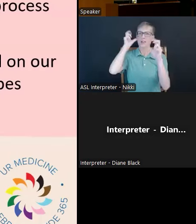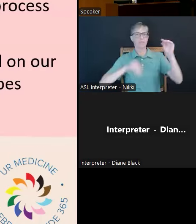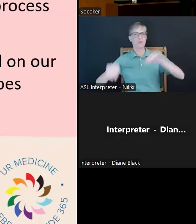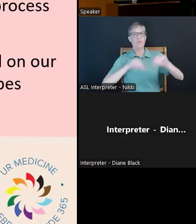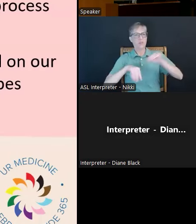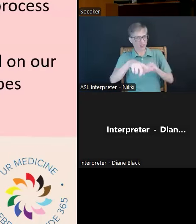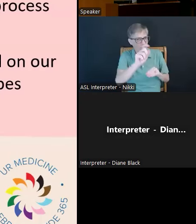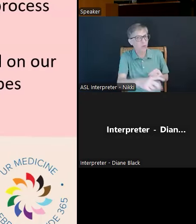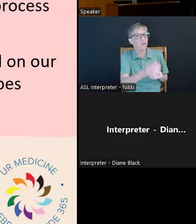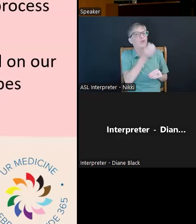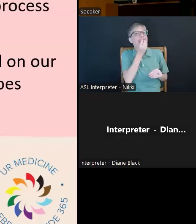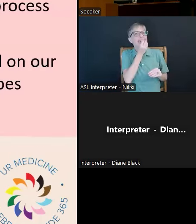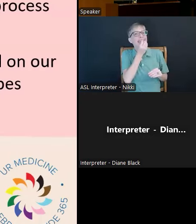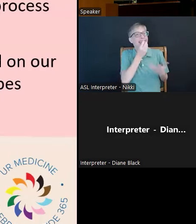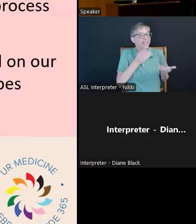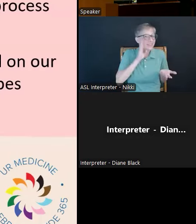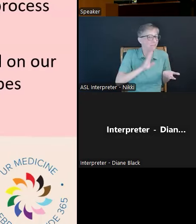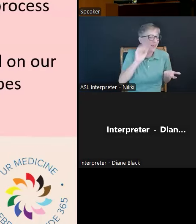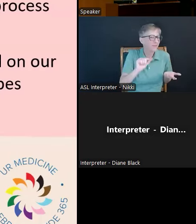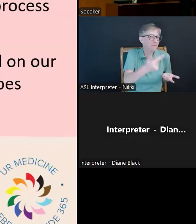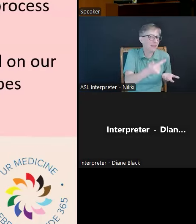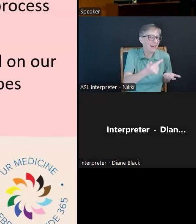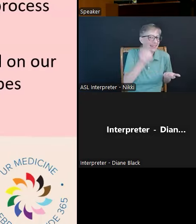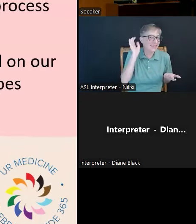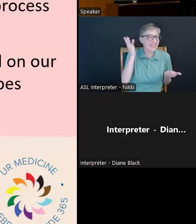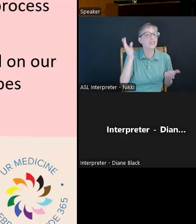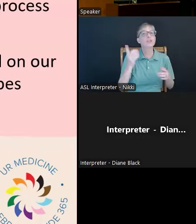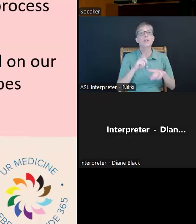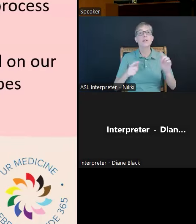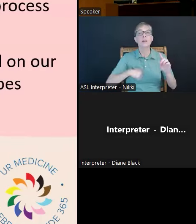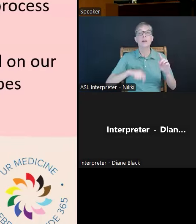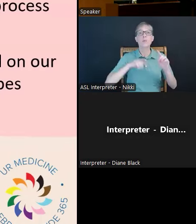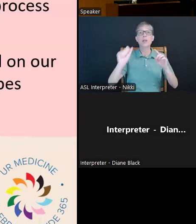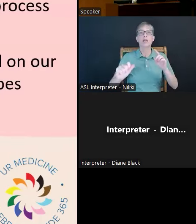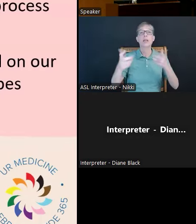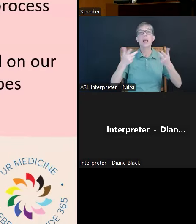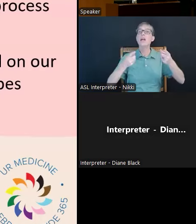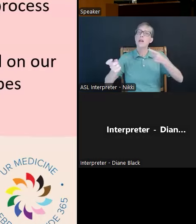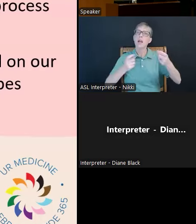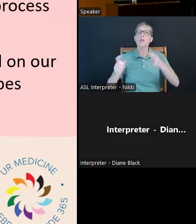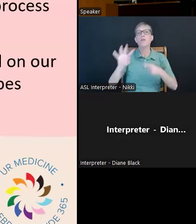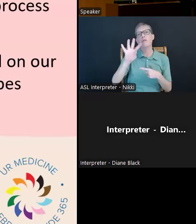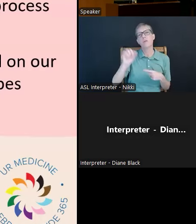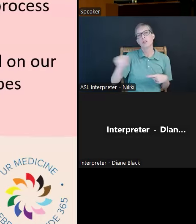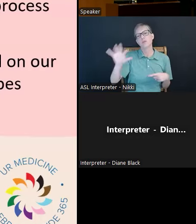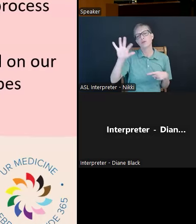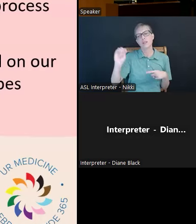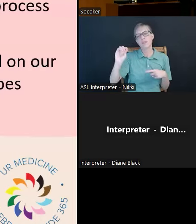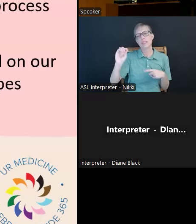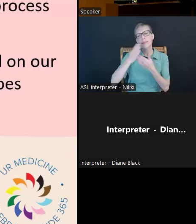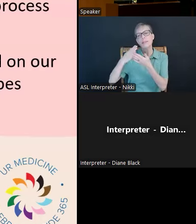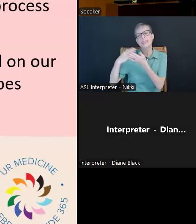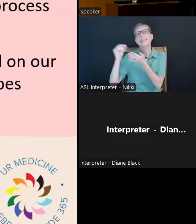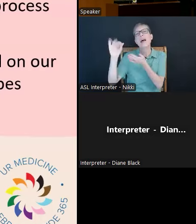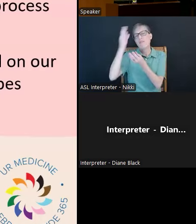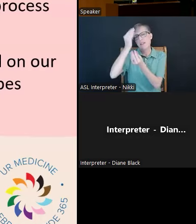of this information is impacting us. We can handle 40 to 50 pieces of information. And so what we do is we rely